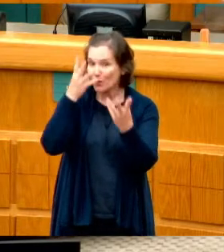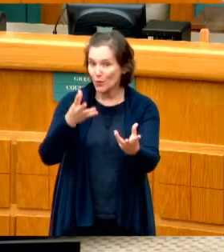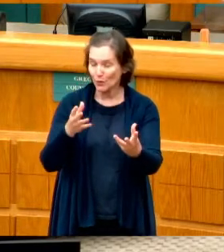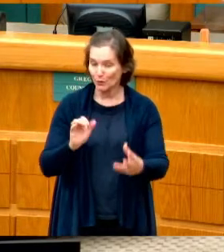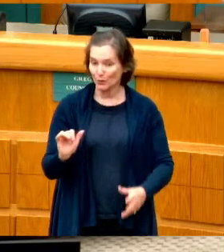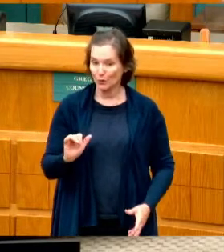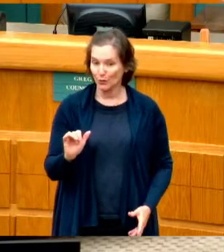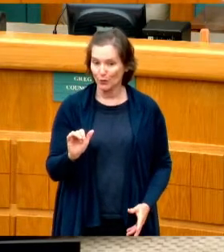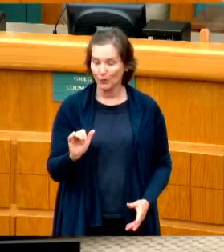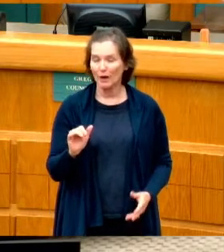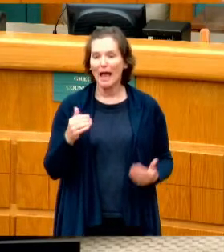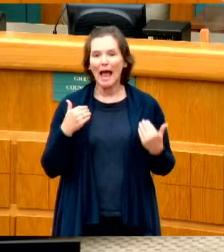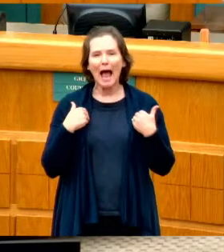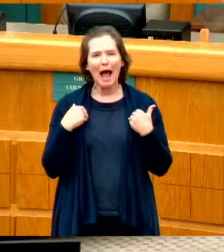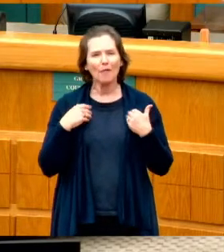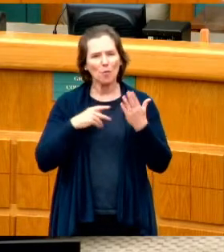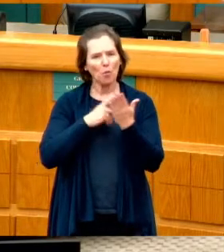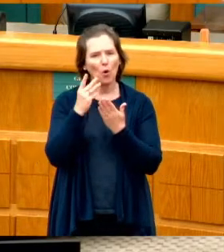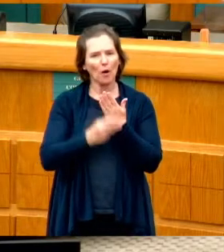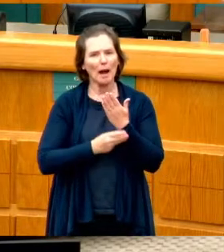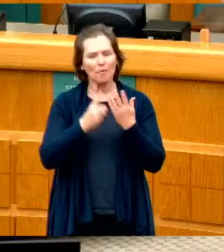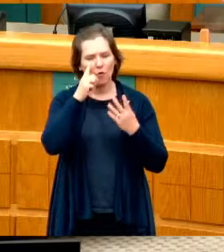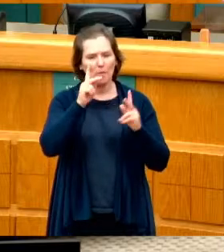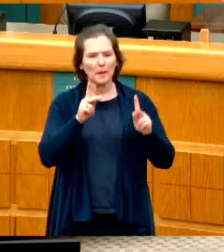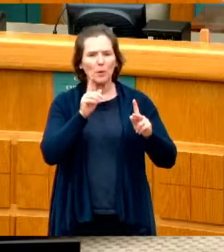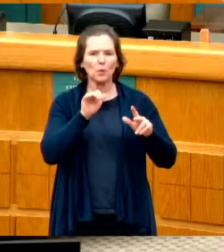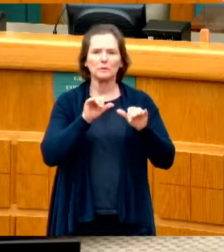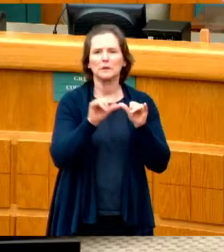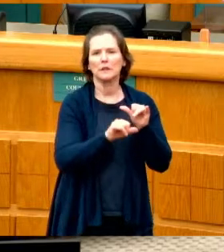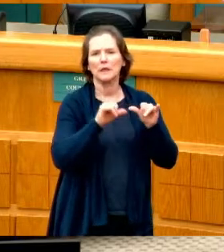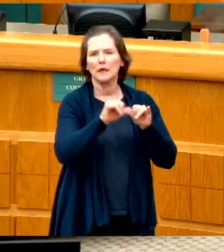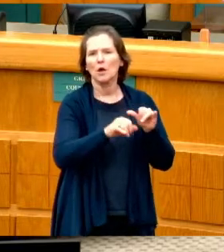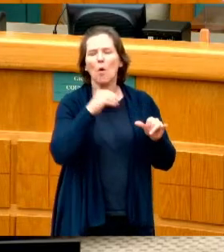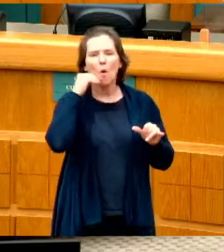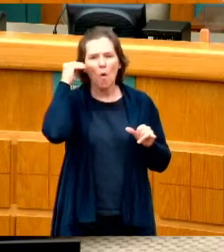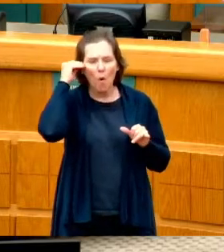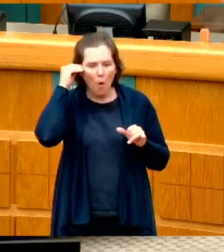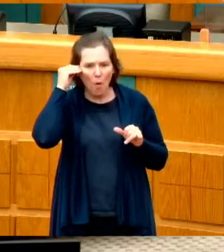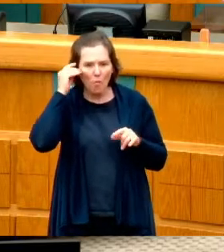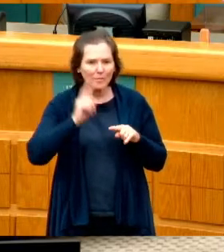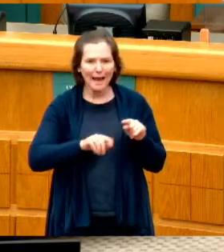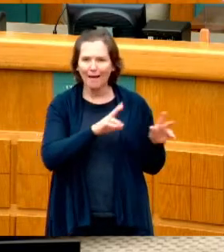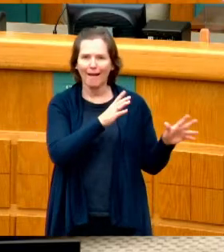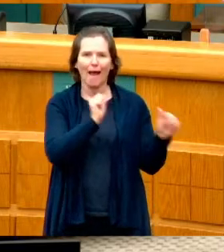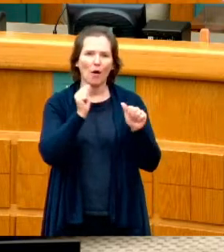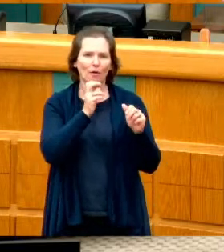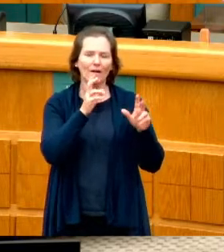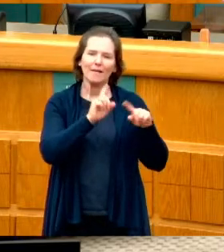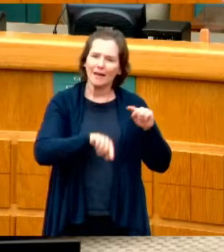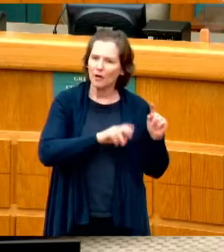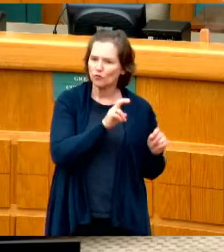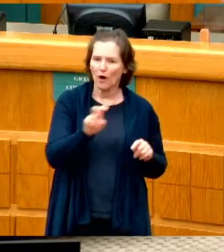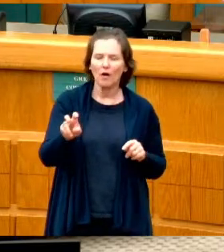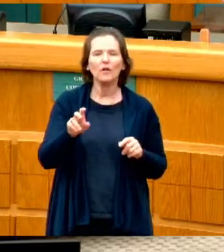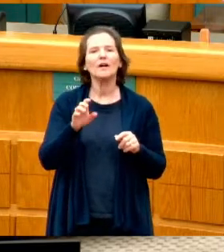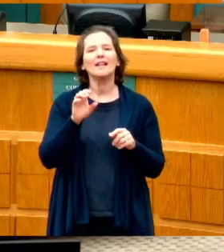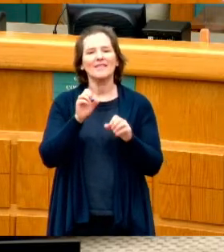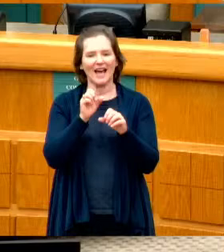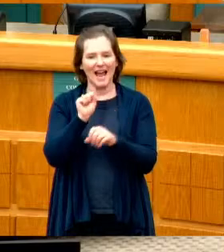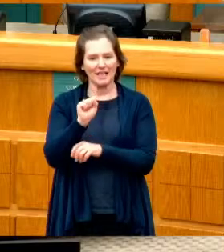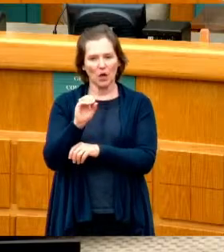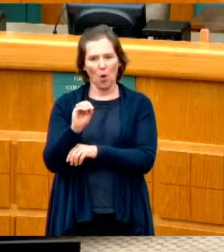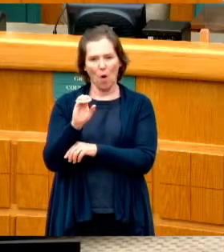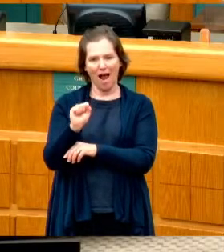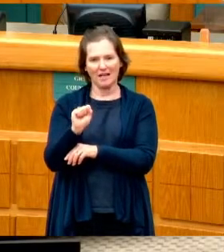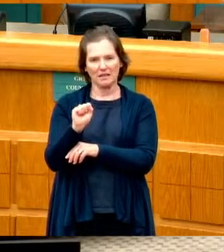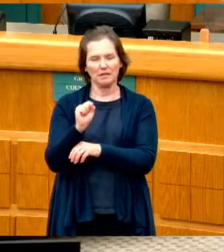Saving Our Seniors Homebound program. Our SOS program has been recognized as a model for the state by